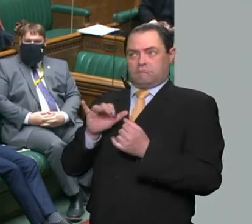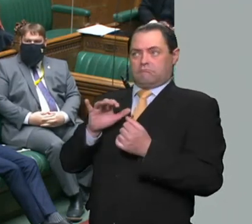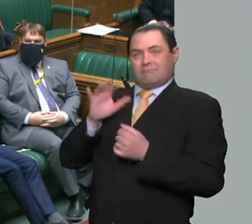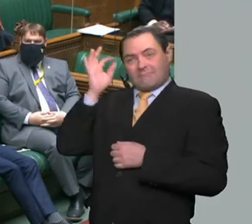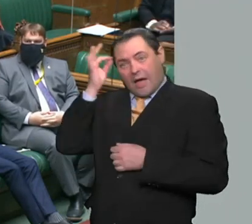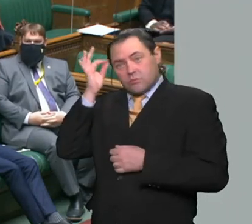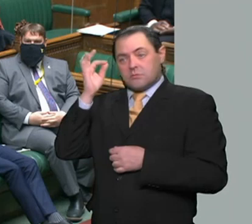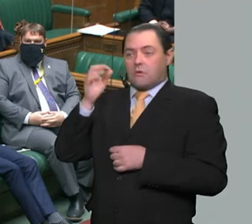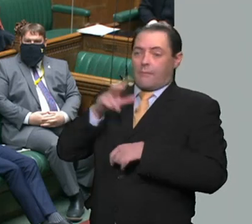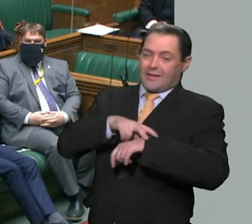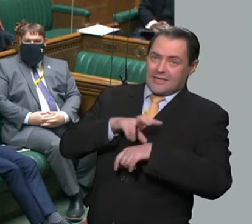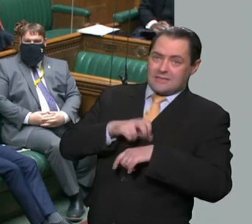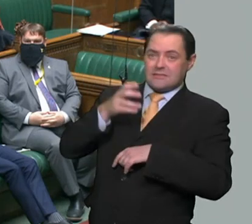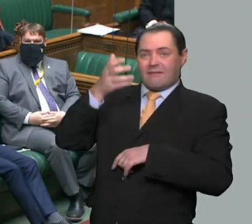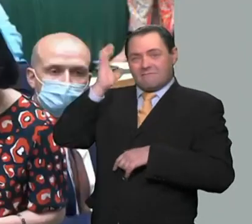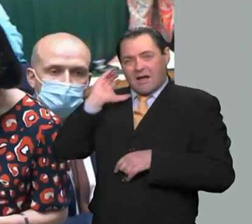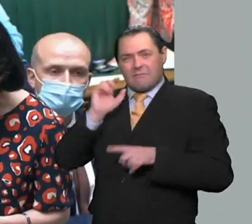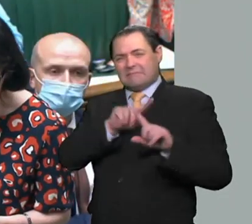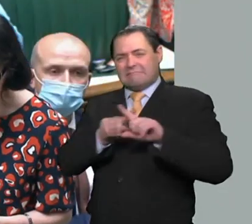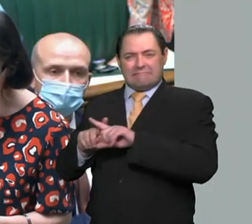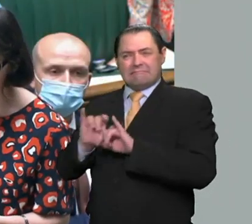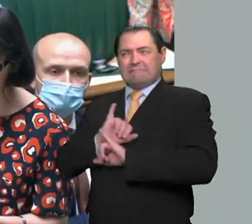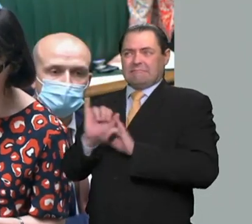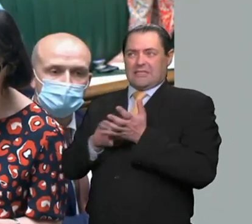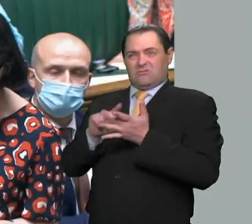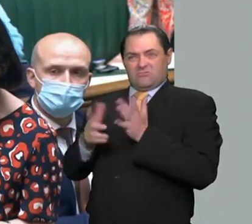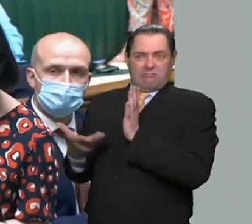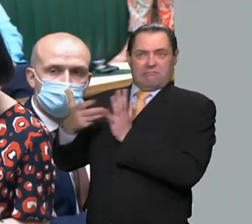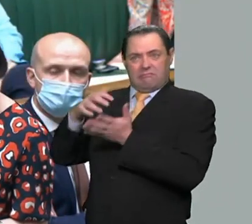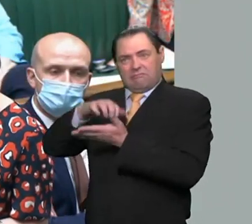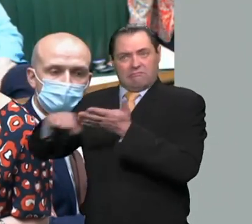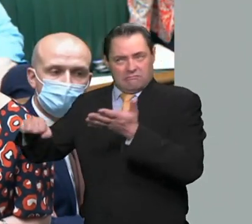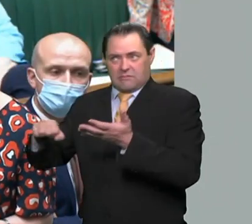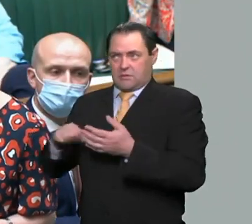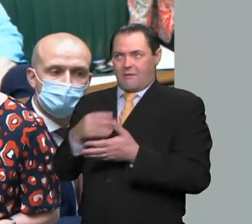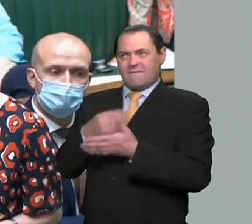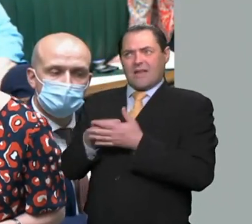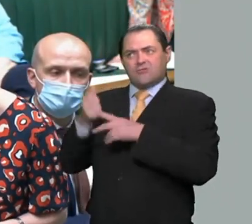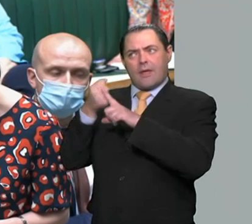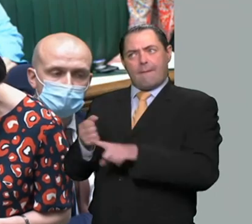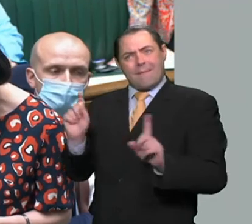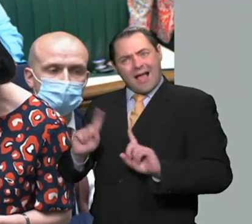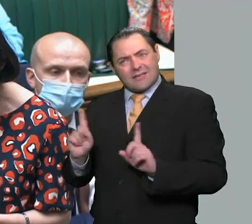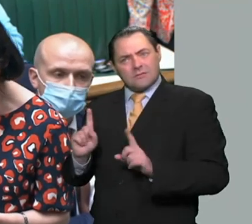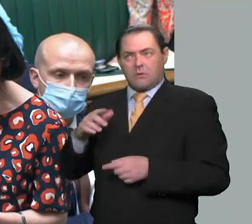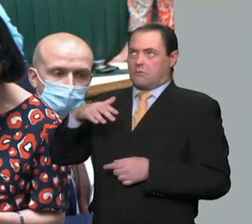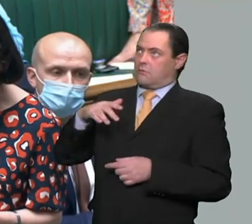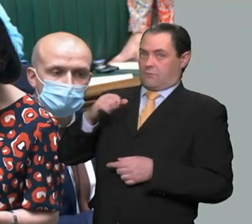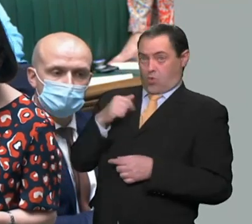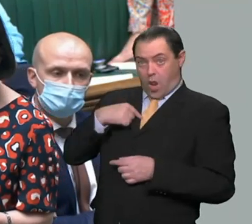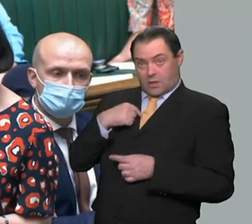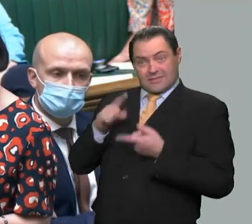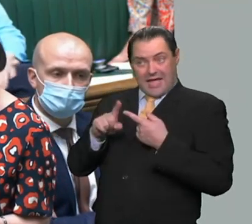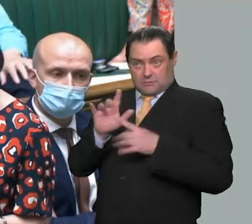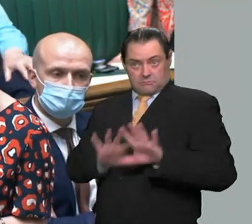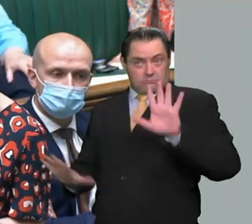fire services. Can the Deputy Prime Minister tell the House what the financial impact of this will be, both north and south of the border, and